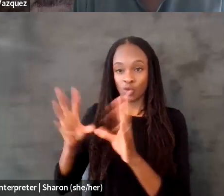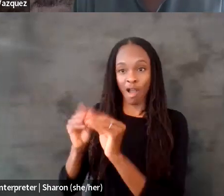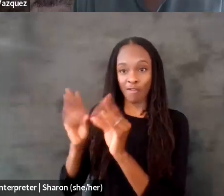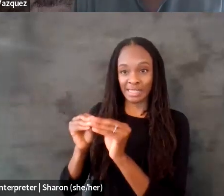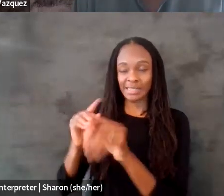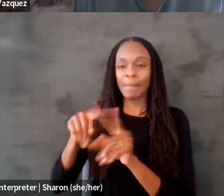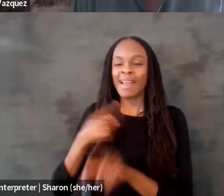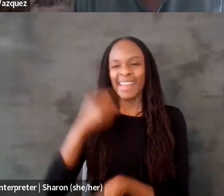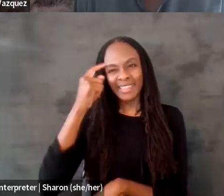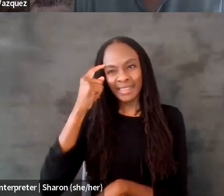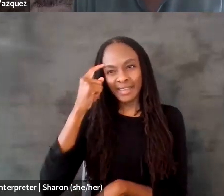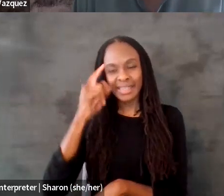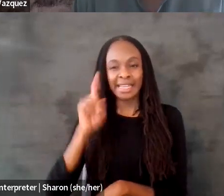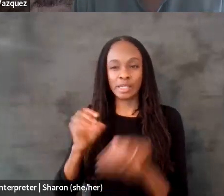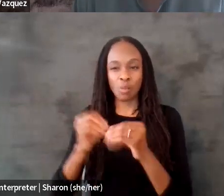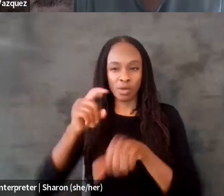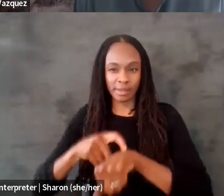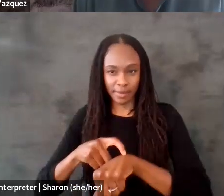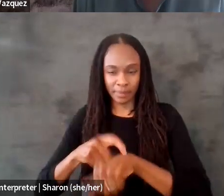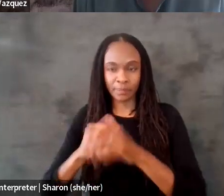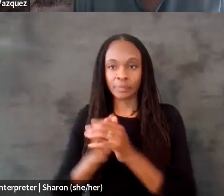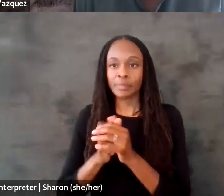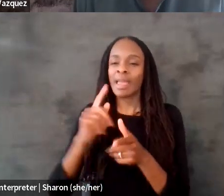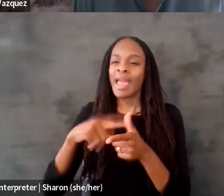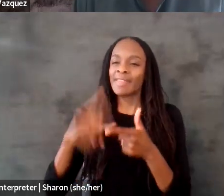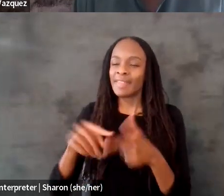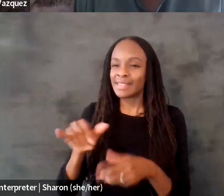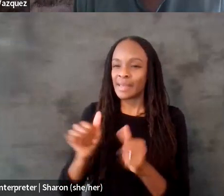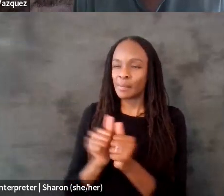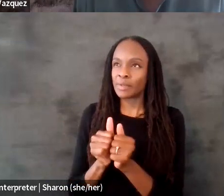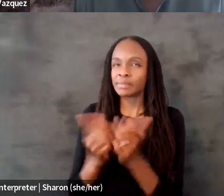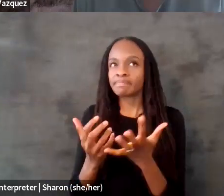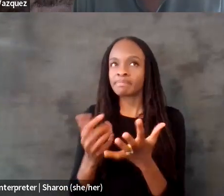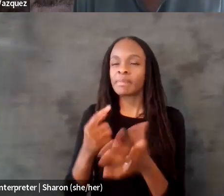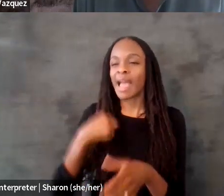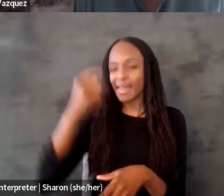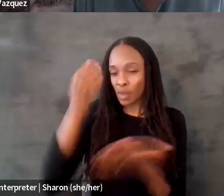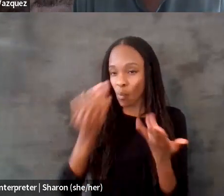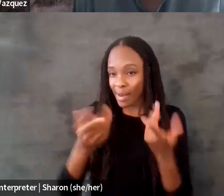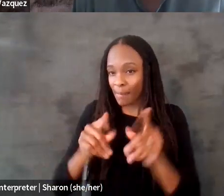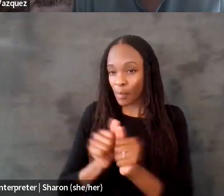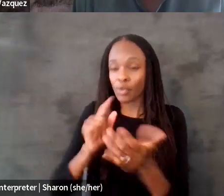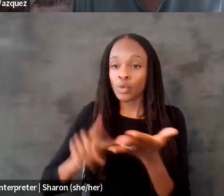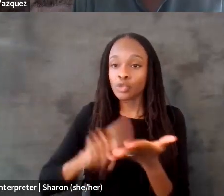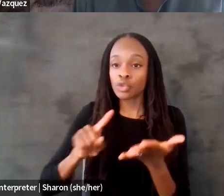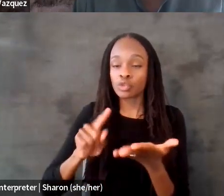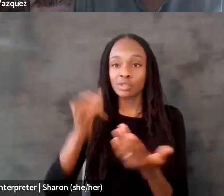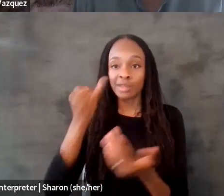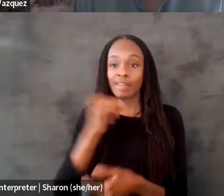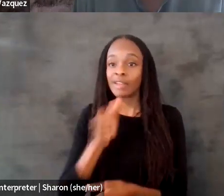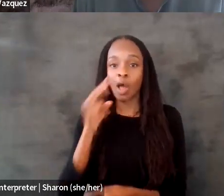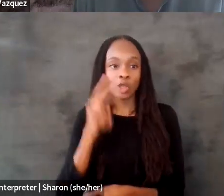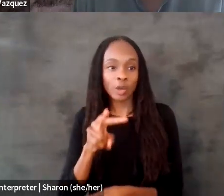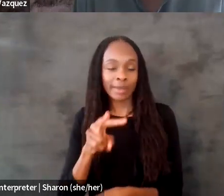takes some time. And then the same around, I think what was happening in research when we're not looking at variables